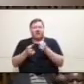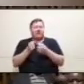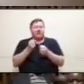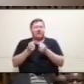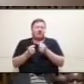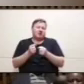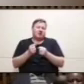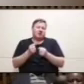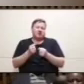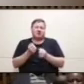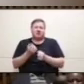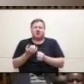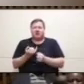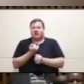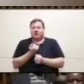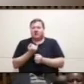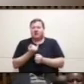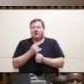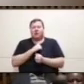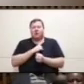on